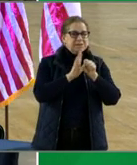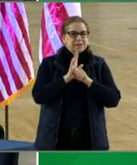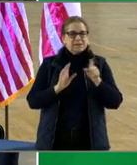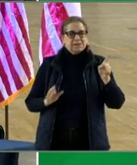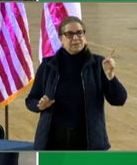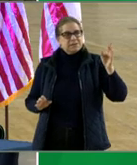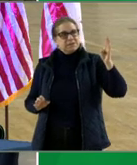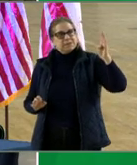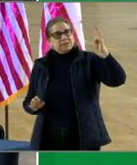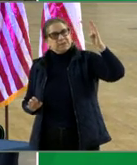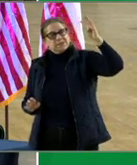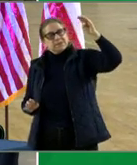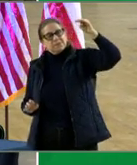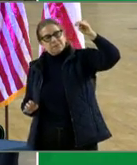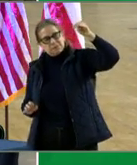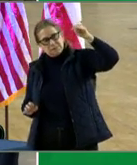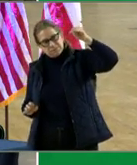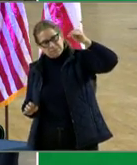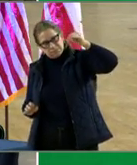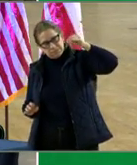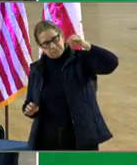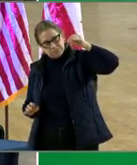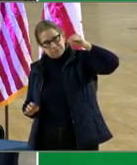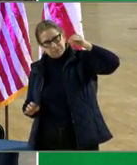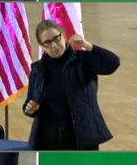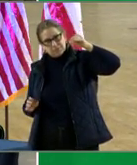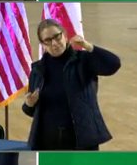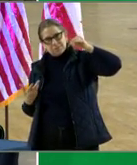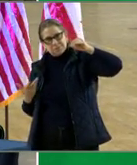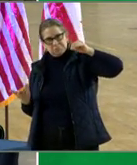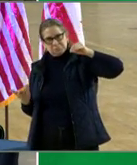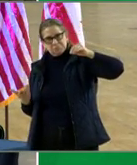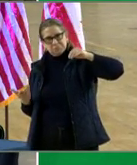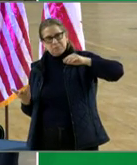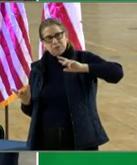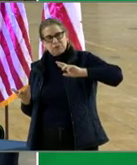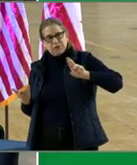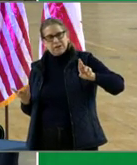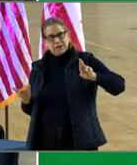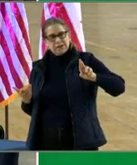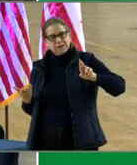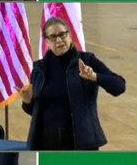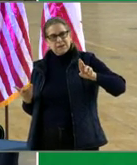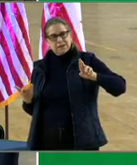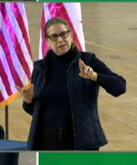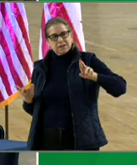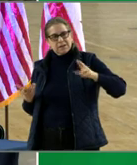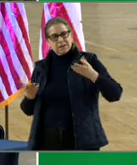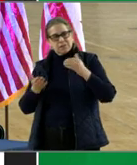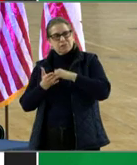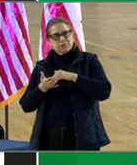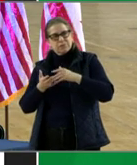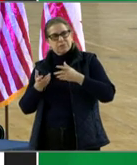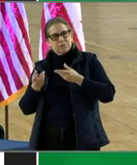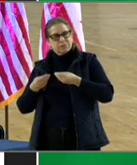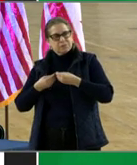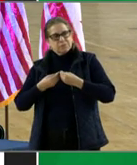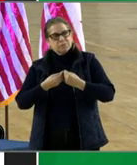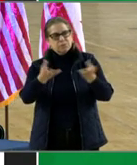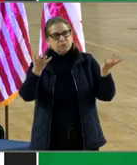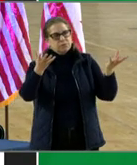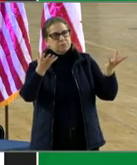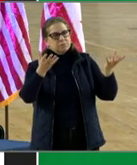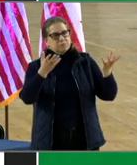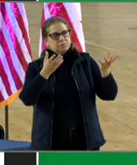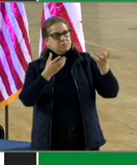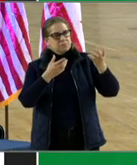we are also preparing ourselves for a redistribution of supplies. And the mayor has had discussions, and I've had discussions